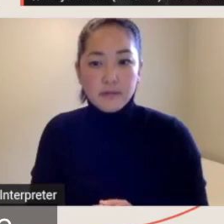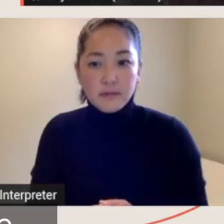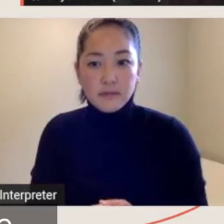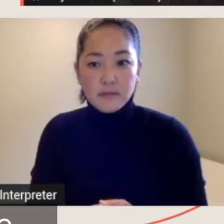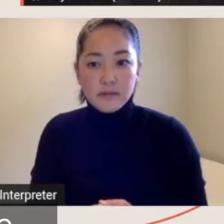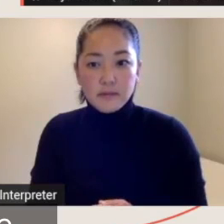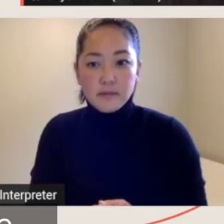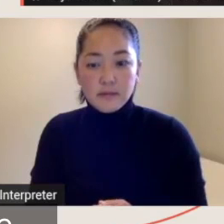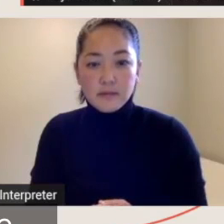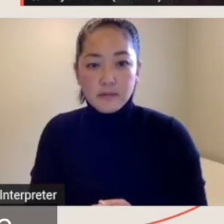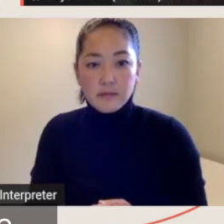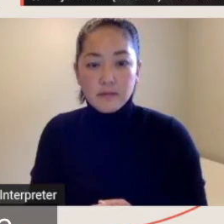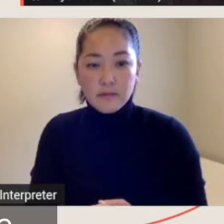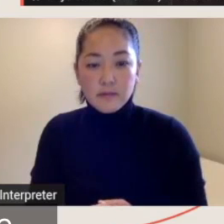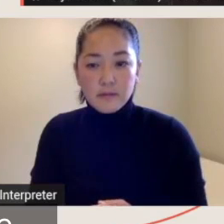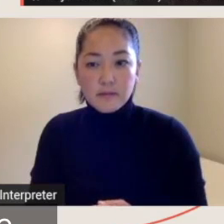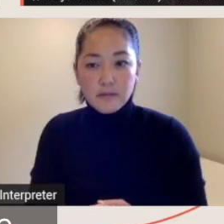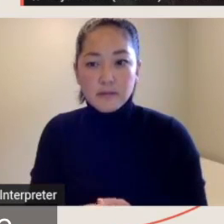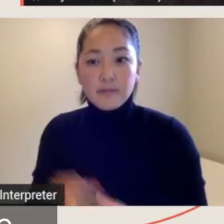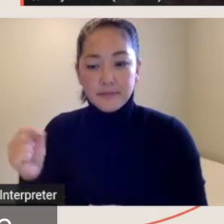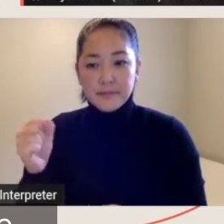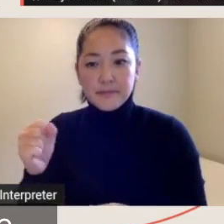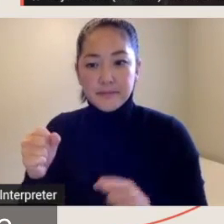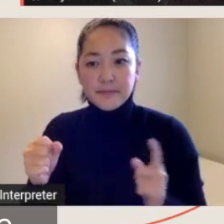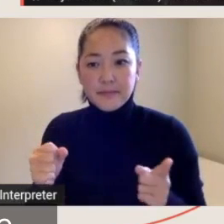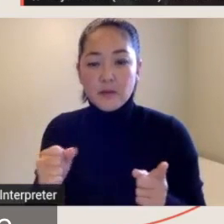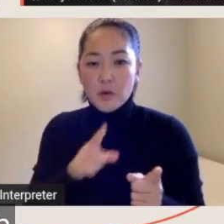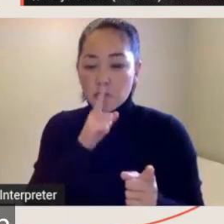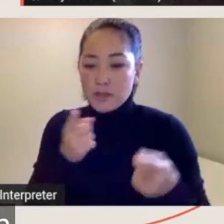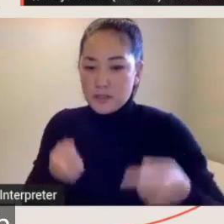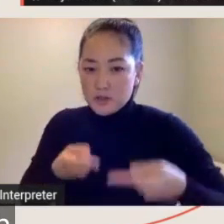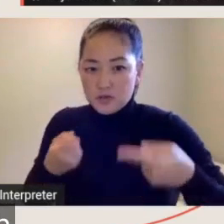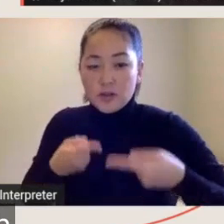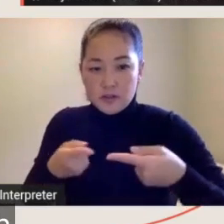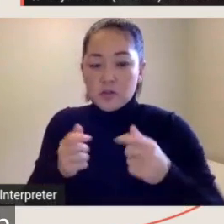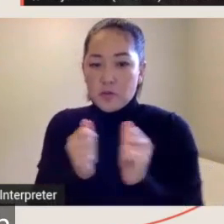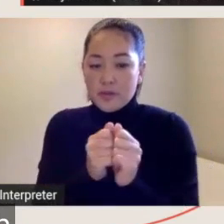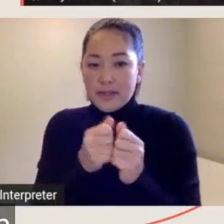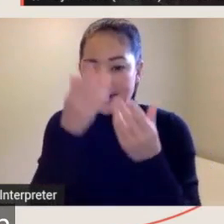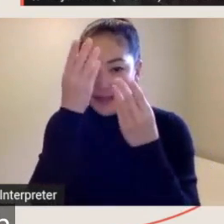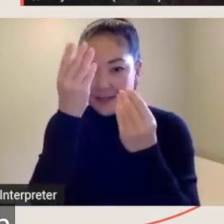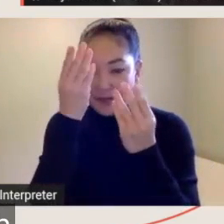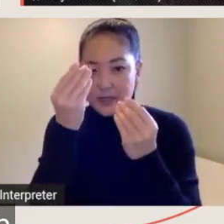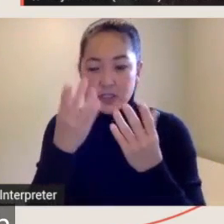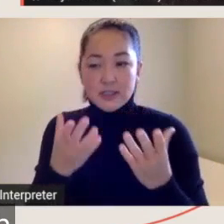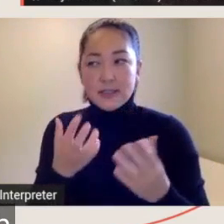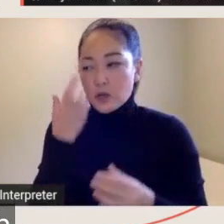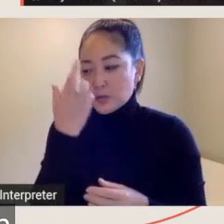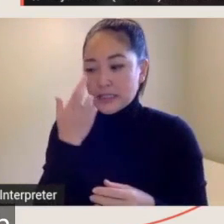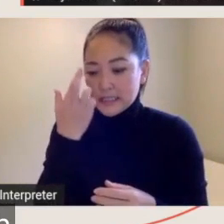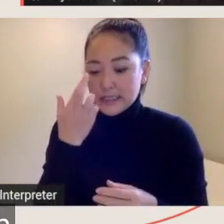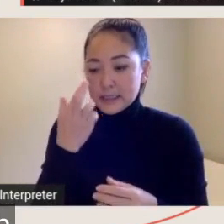Yeah, the context issue was there from the beginning. We struggled very much